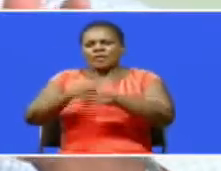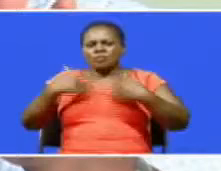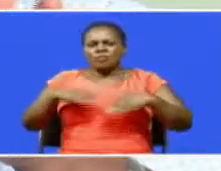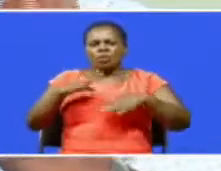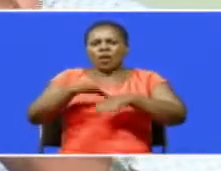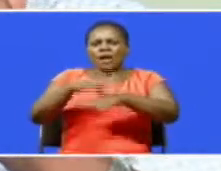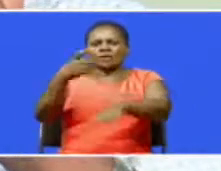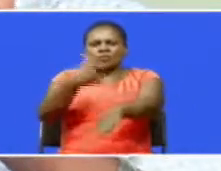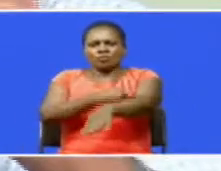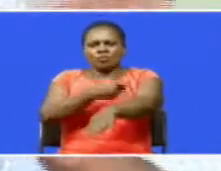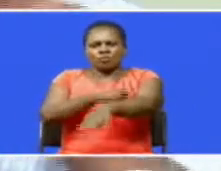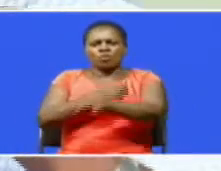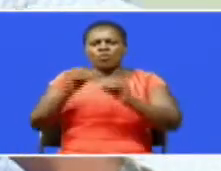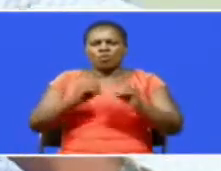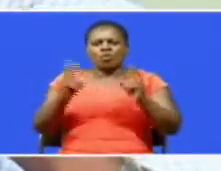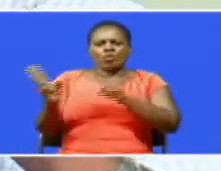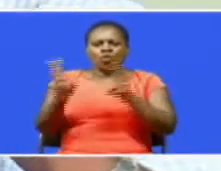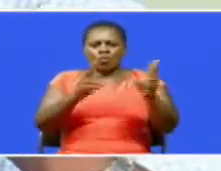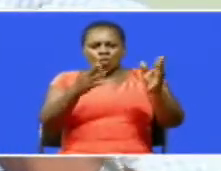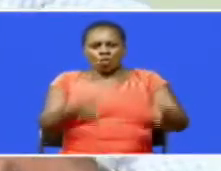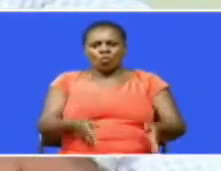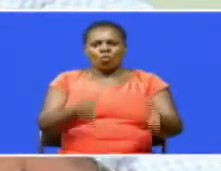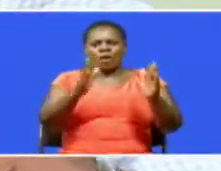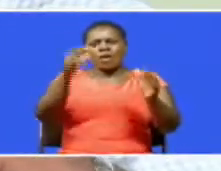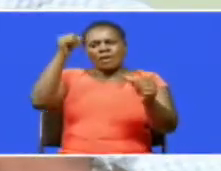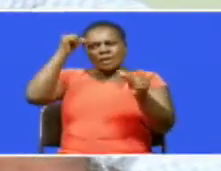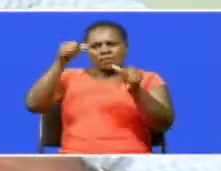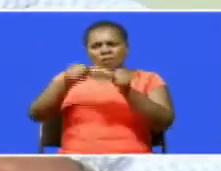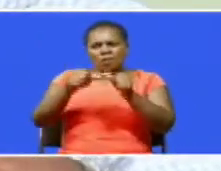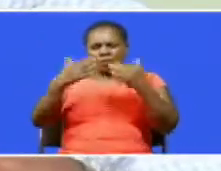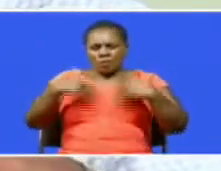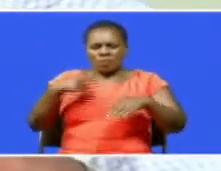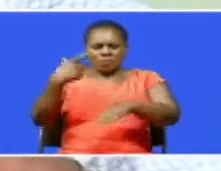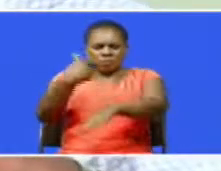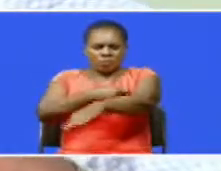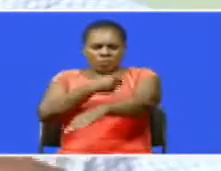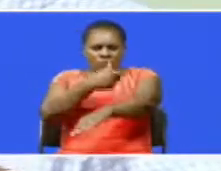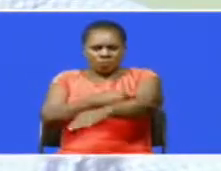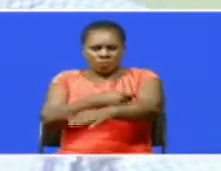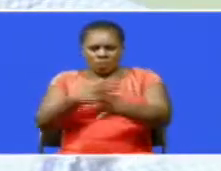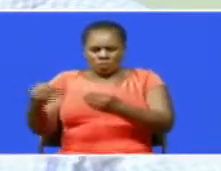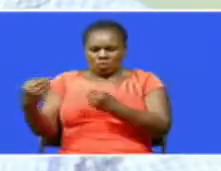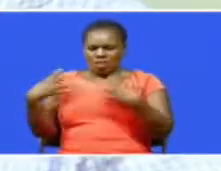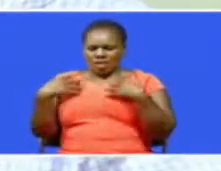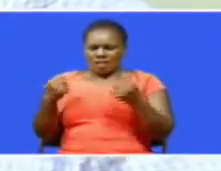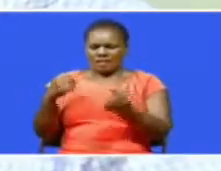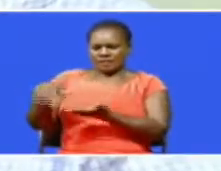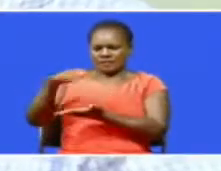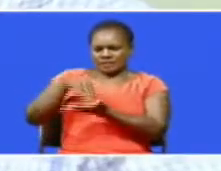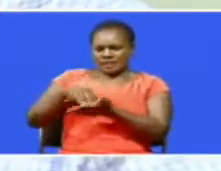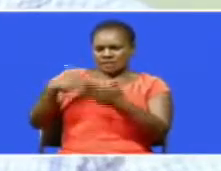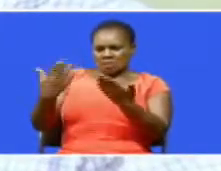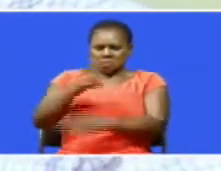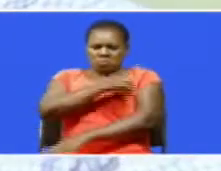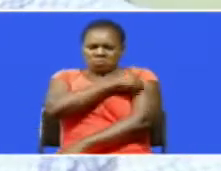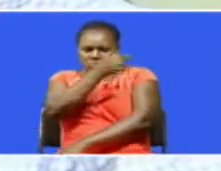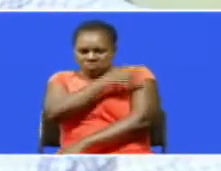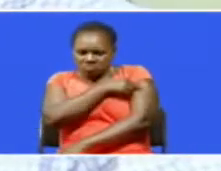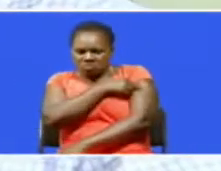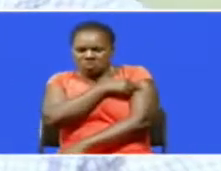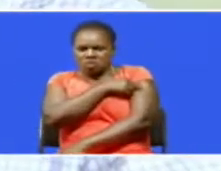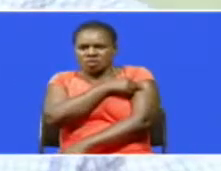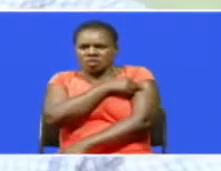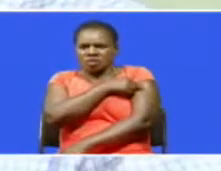their vaccinations using the routine way. Remember, people get their vaccinations by going to their health centers or dispensaries or